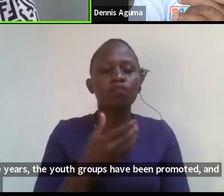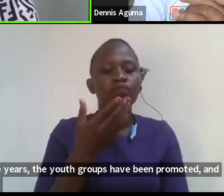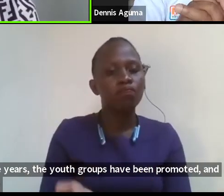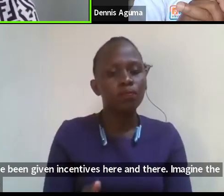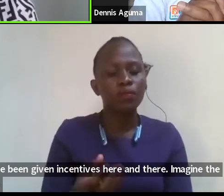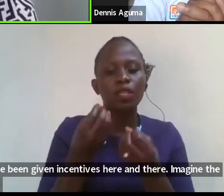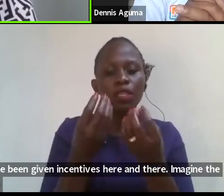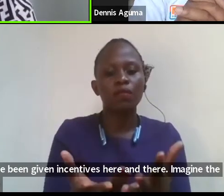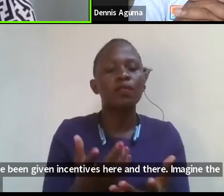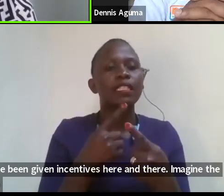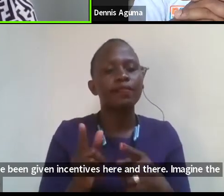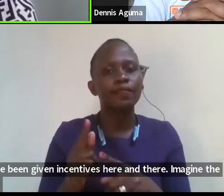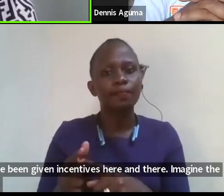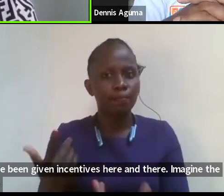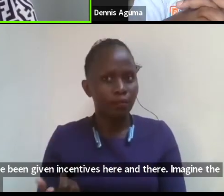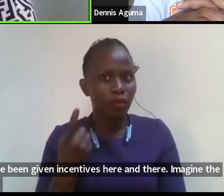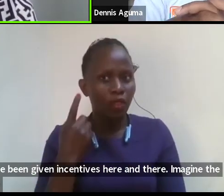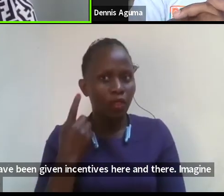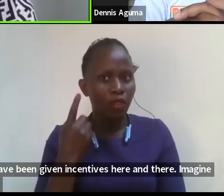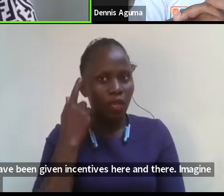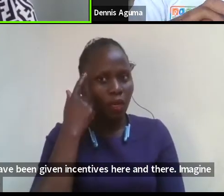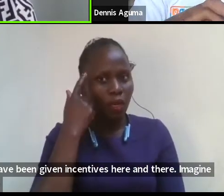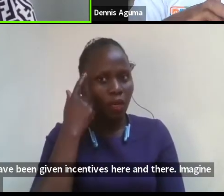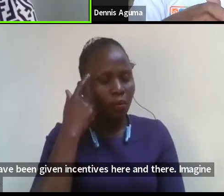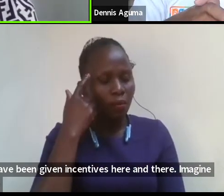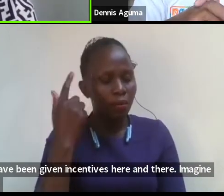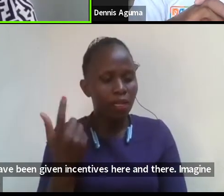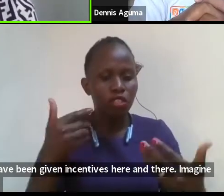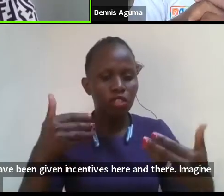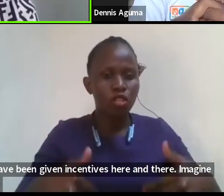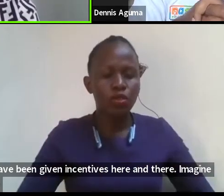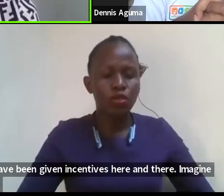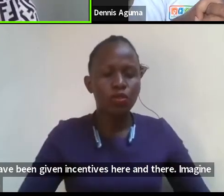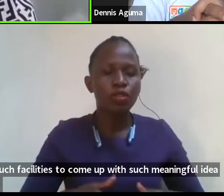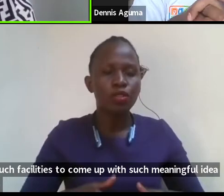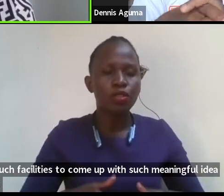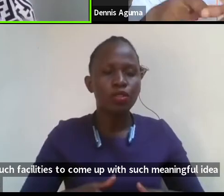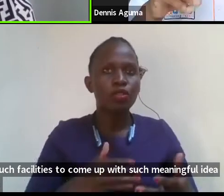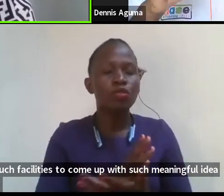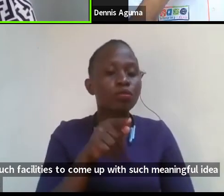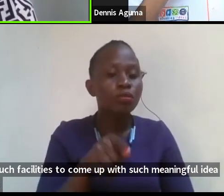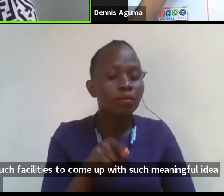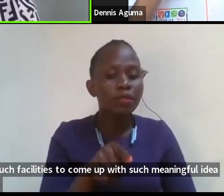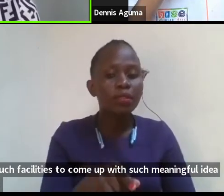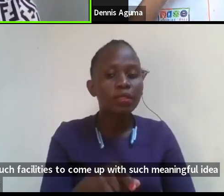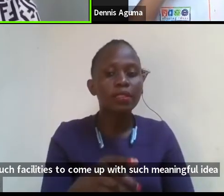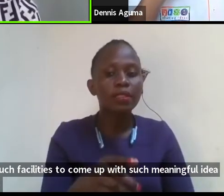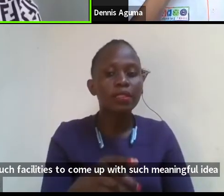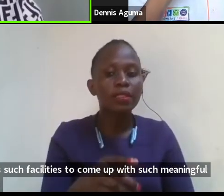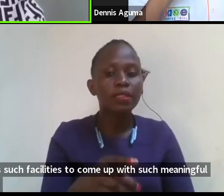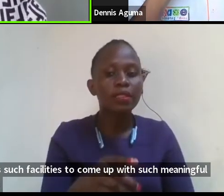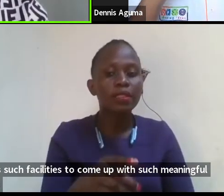they use such facilities to come up with such meaningful ideas. That's just an